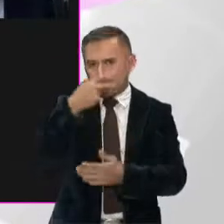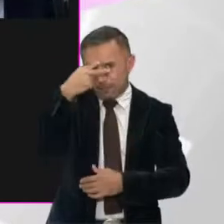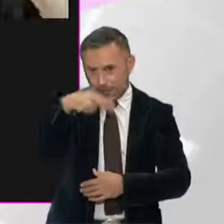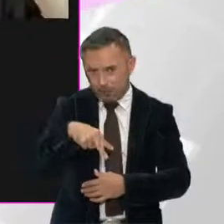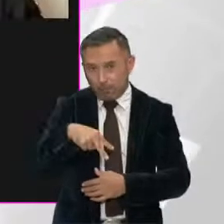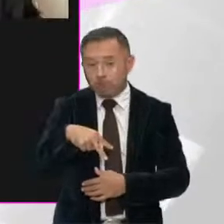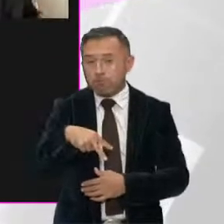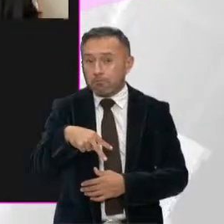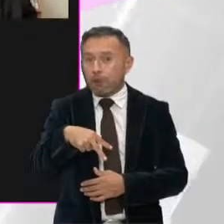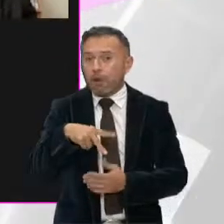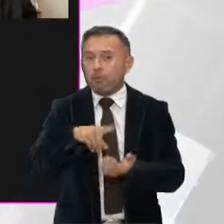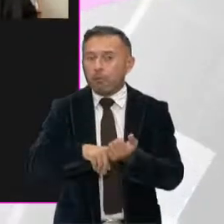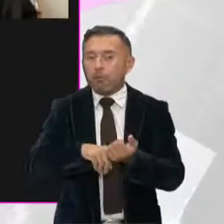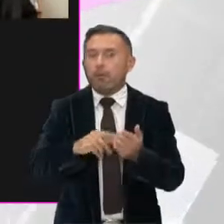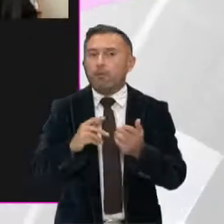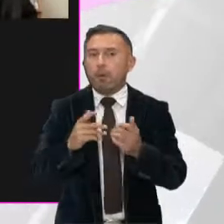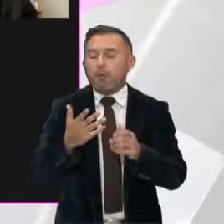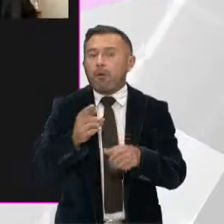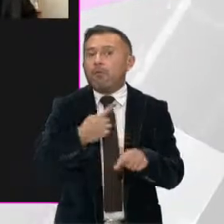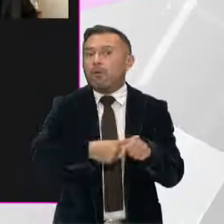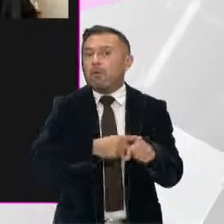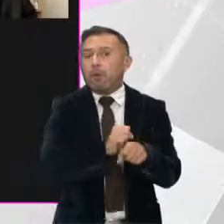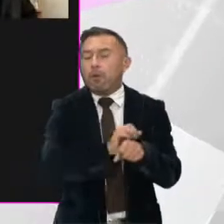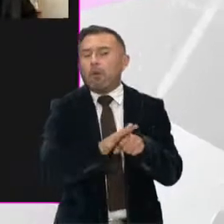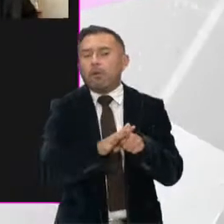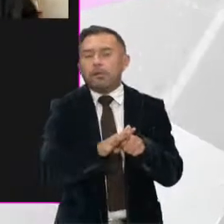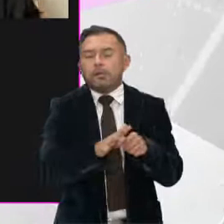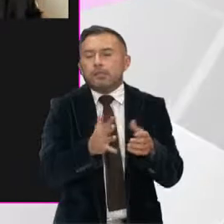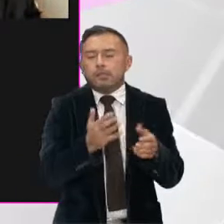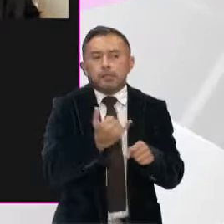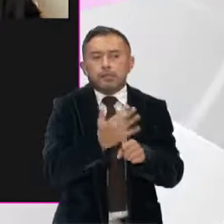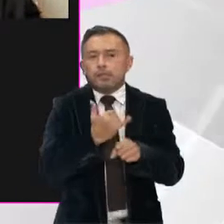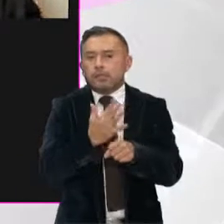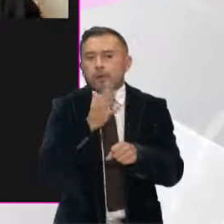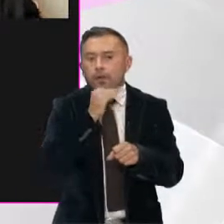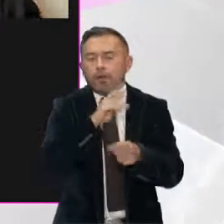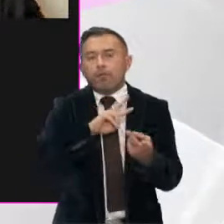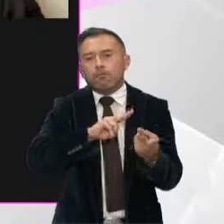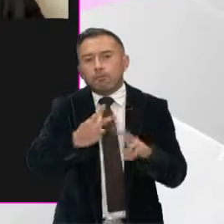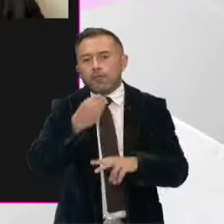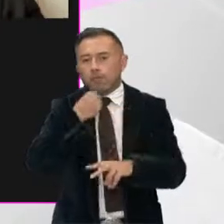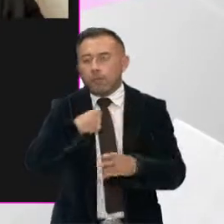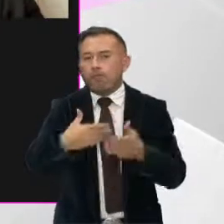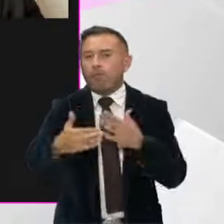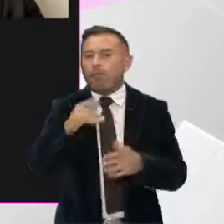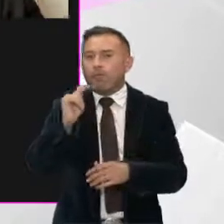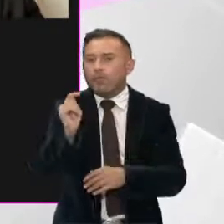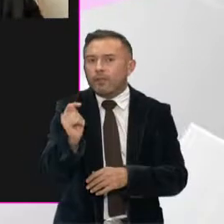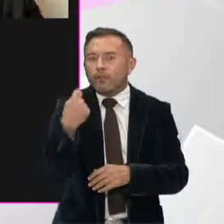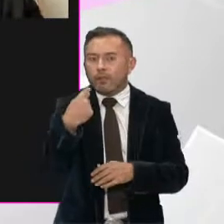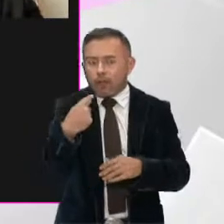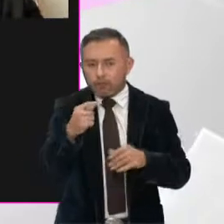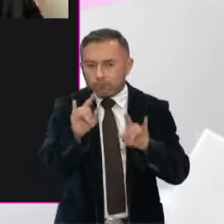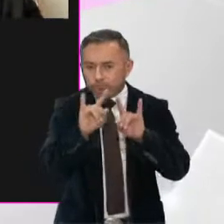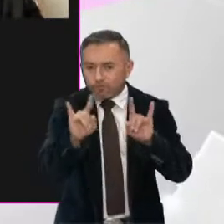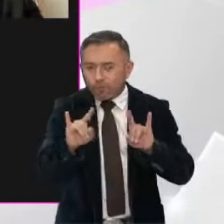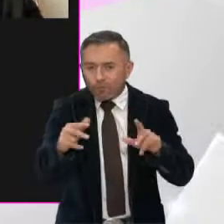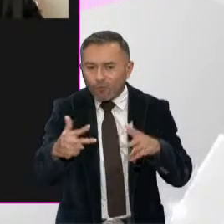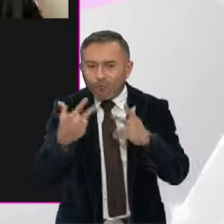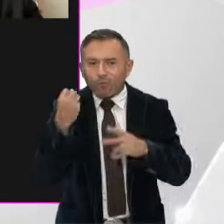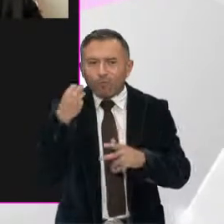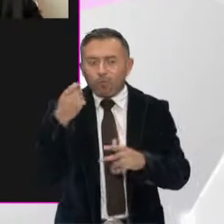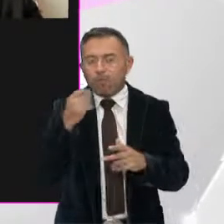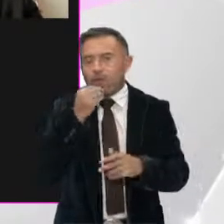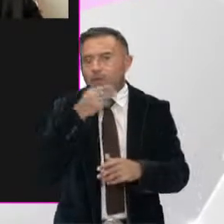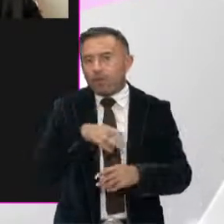broadcasting live from Mexico City, but using these great tools that the pandemic has make us